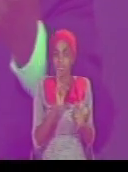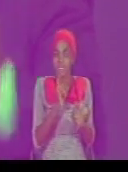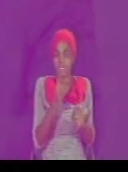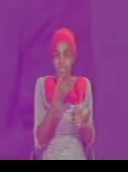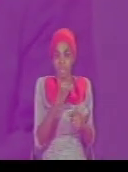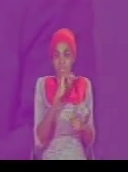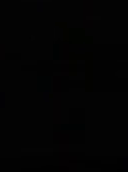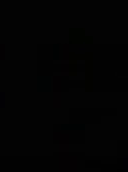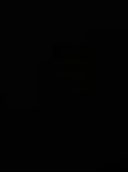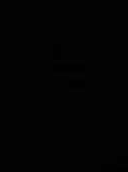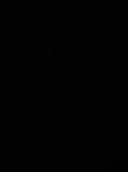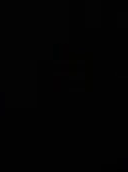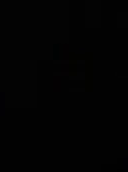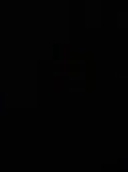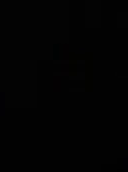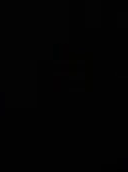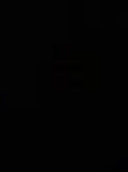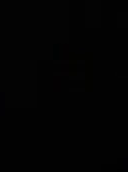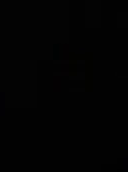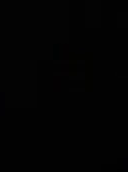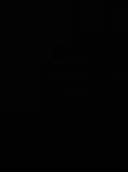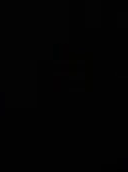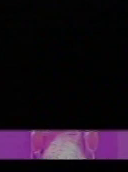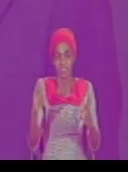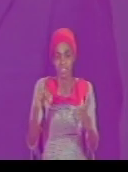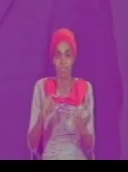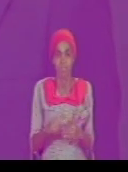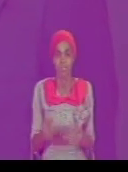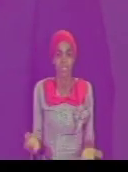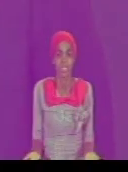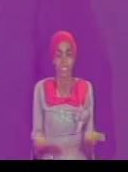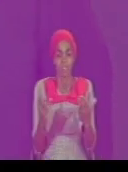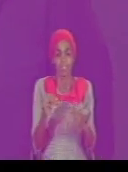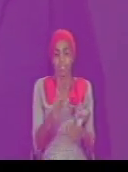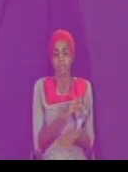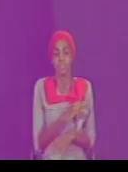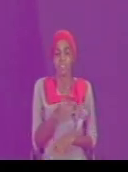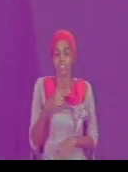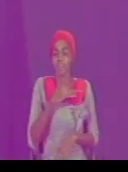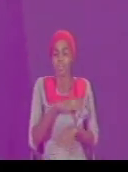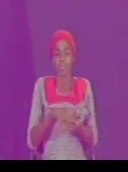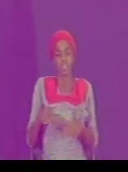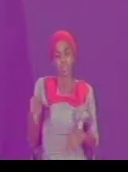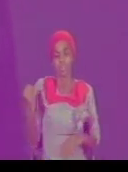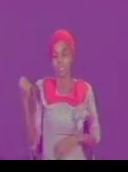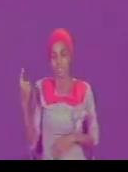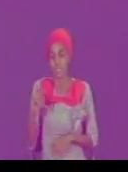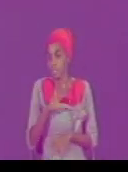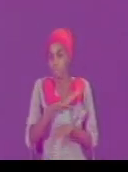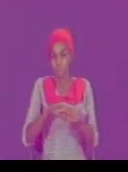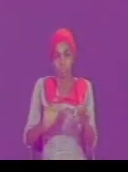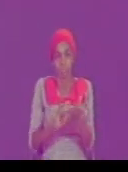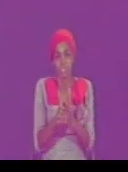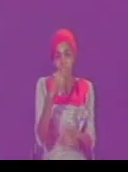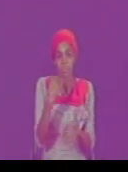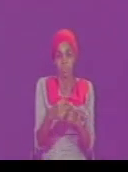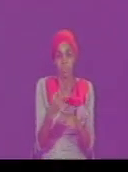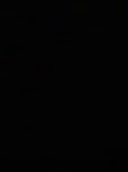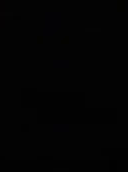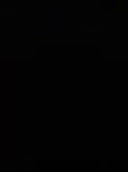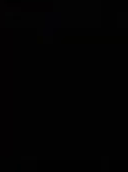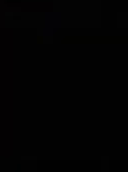or lift them up, they say, I don't read the Bible anymore. They've given so much time